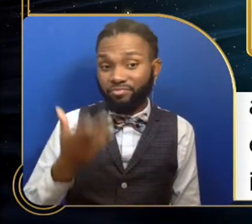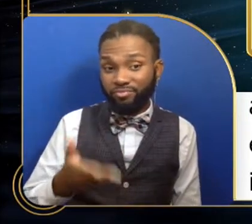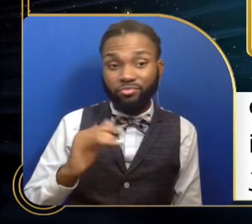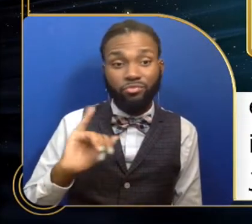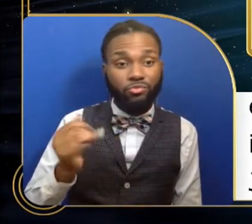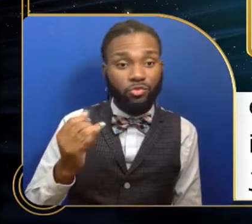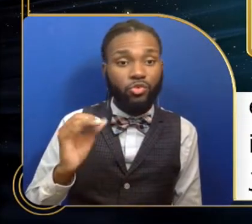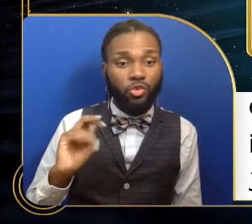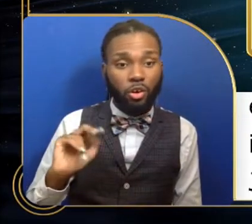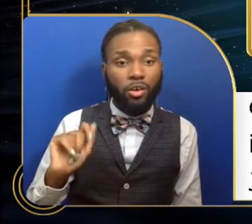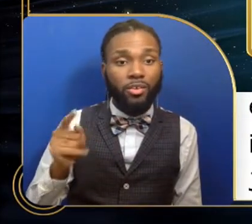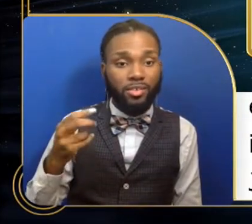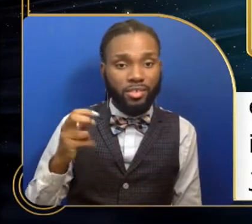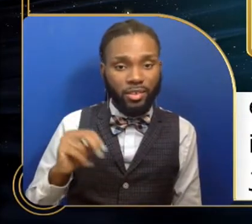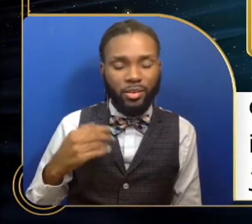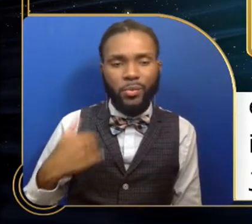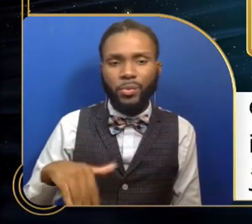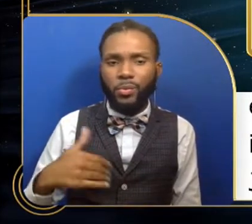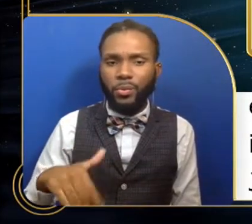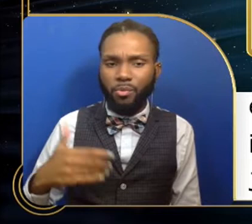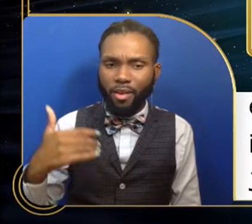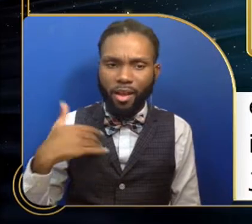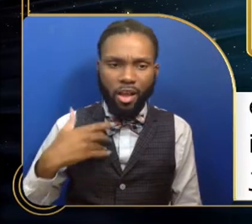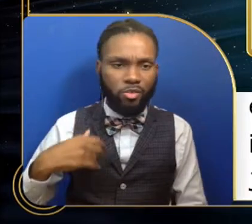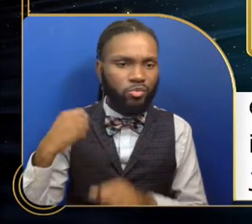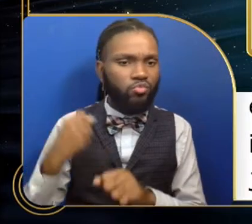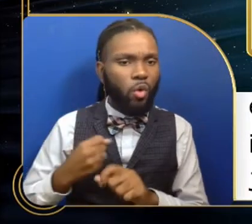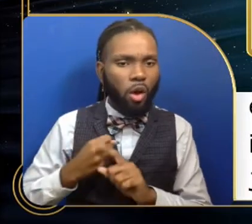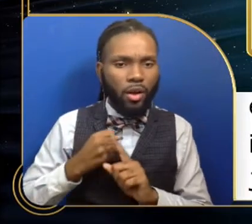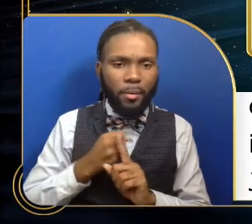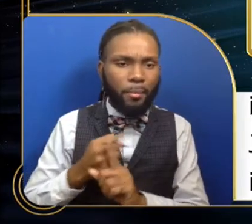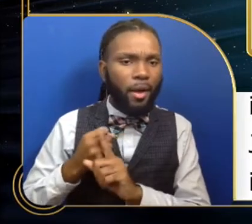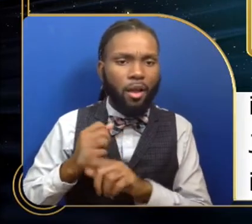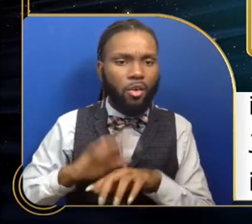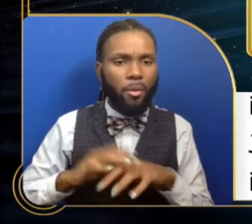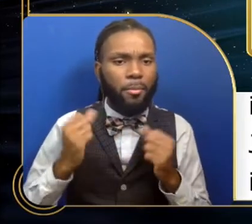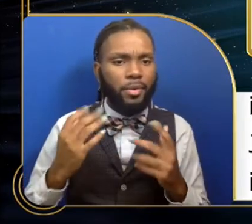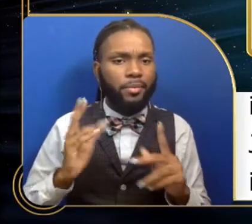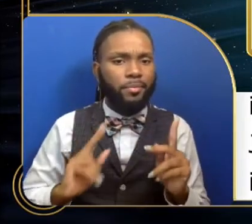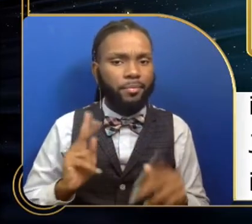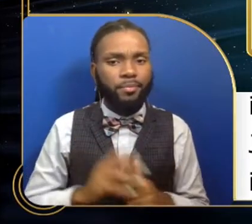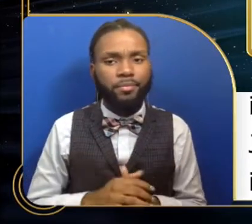an undeniable impact on so many. By calling out